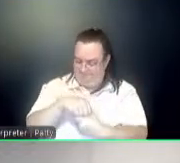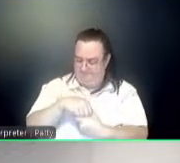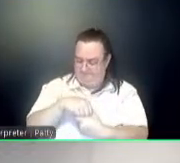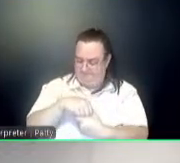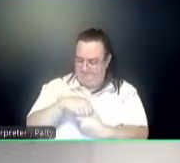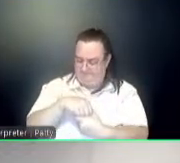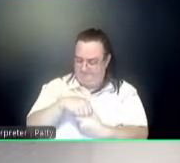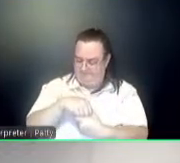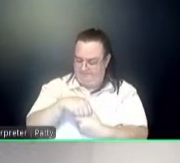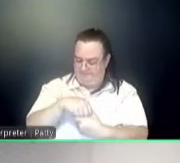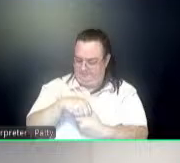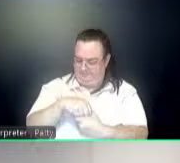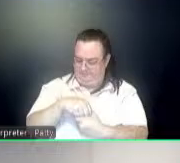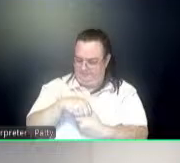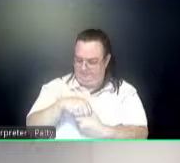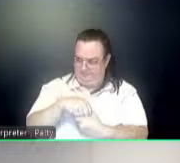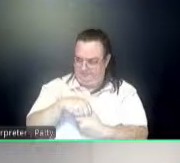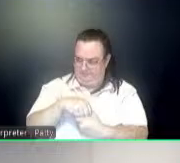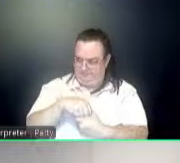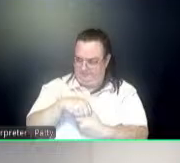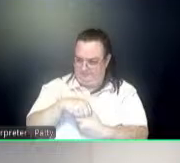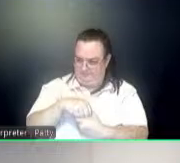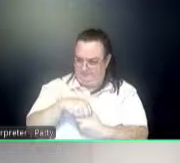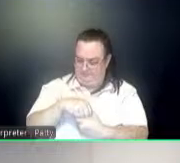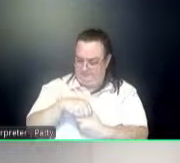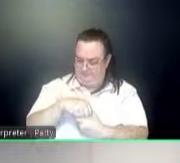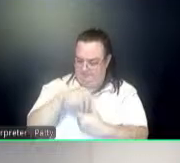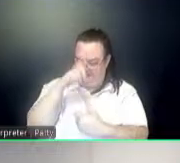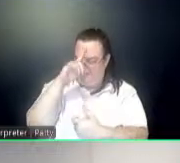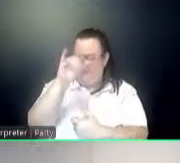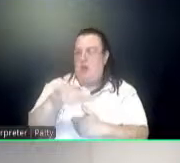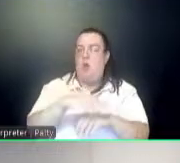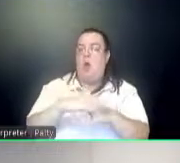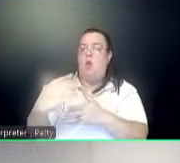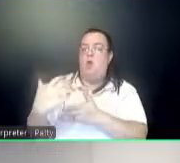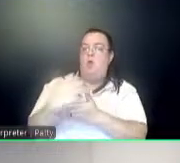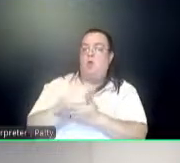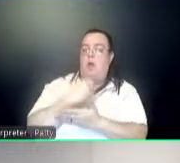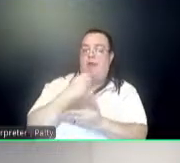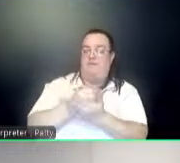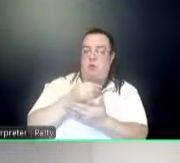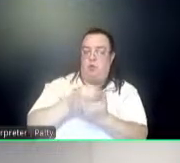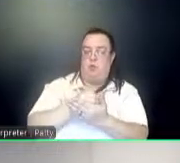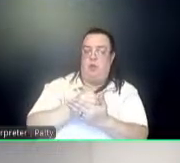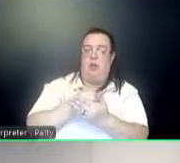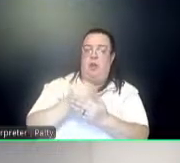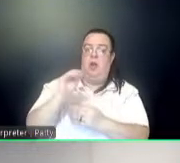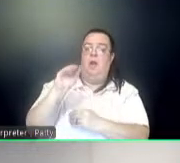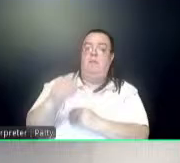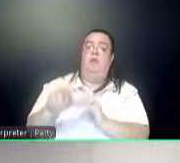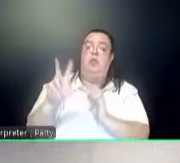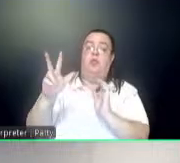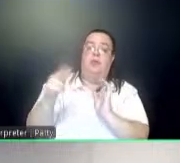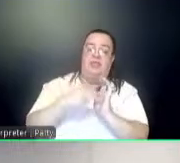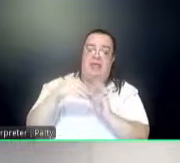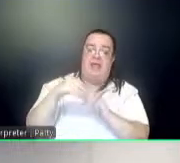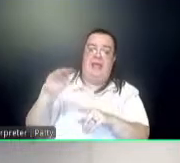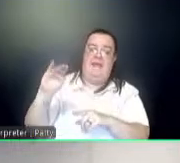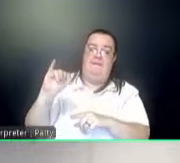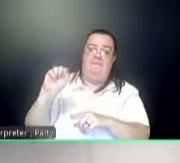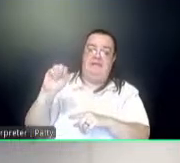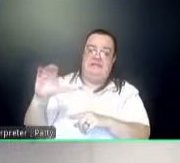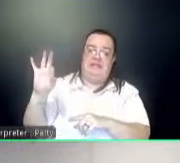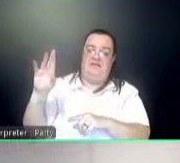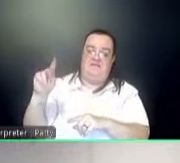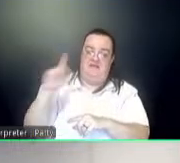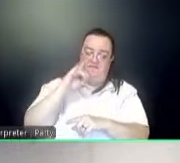this on the revenue. We put $3,000 in the miscellaneous fund for this, and this